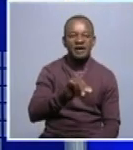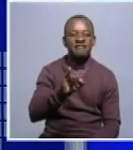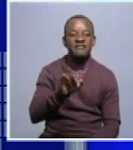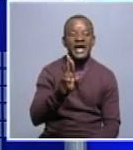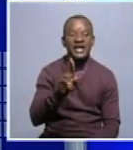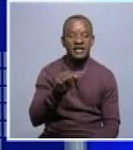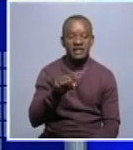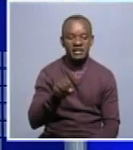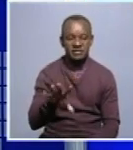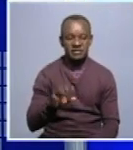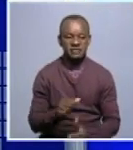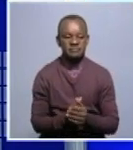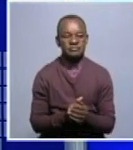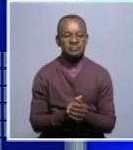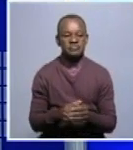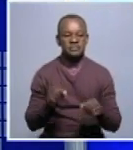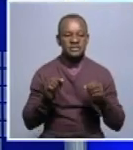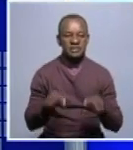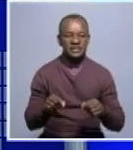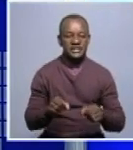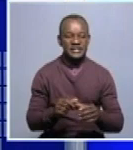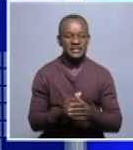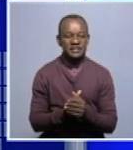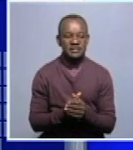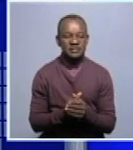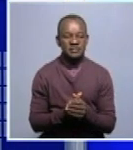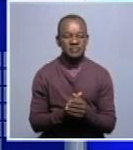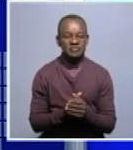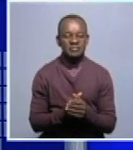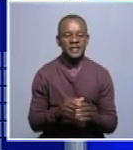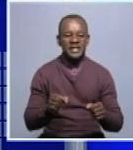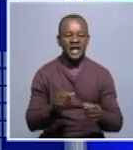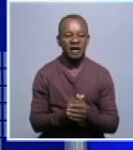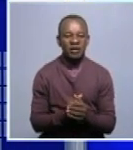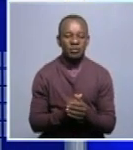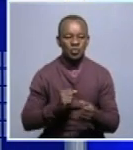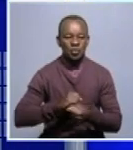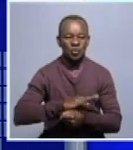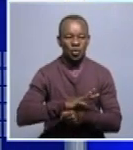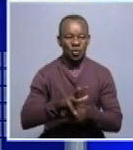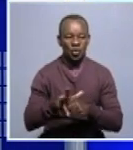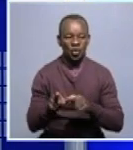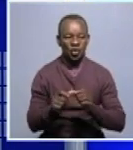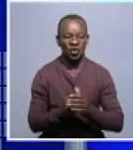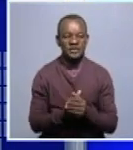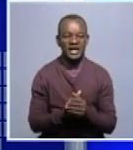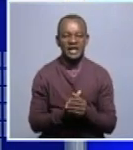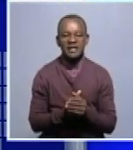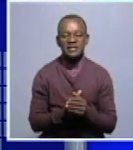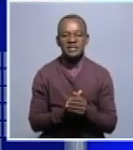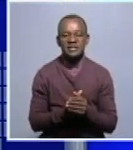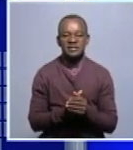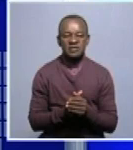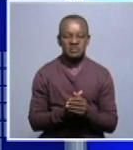COVID-19 reminds me of a movie by Leonardo DiCaprio called Catch Me If You Can, where he plays this con artist, where